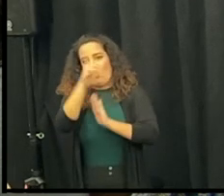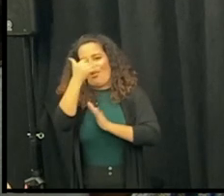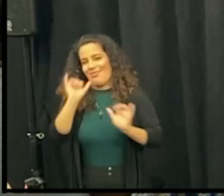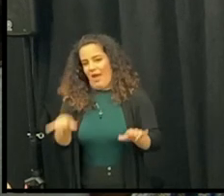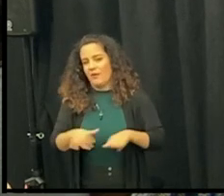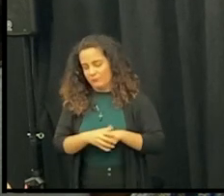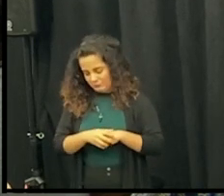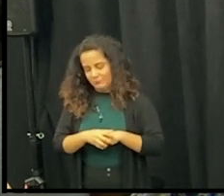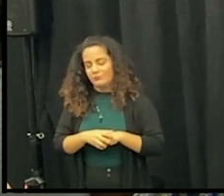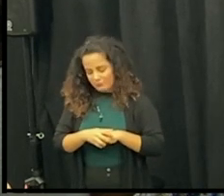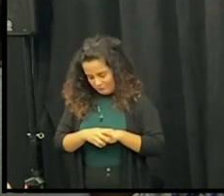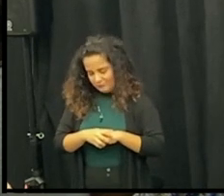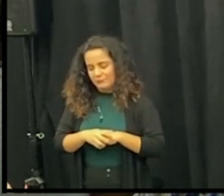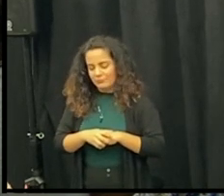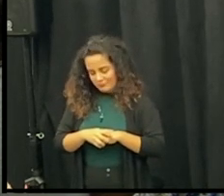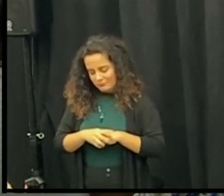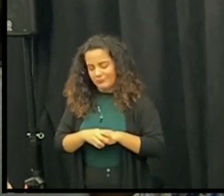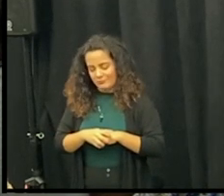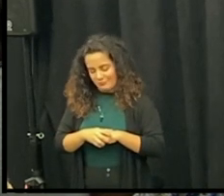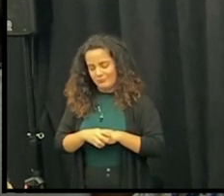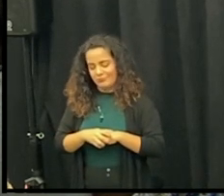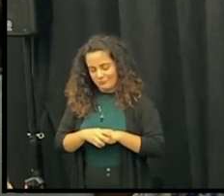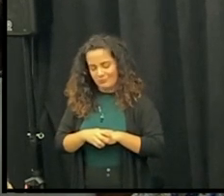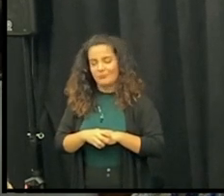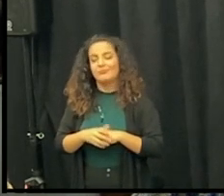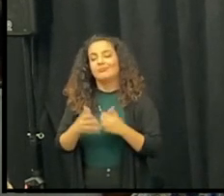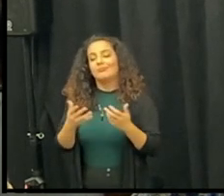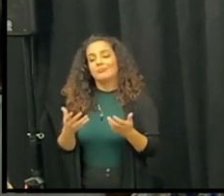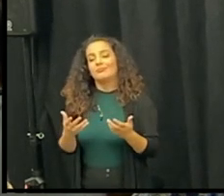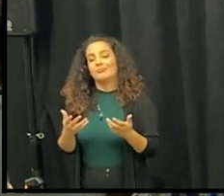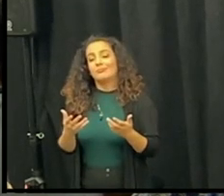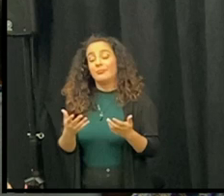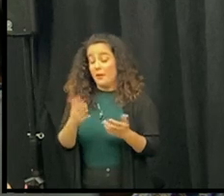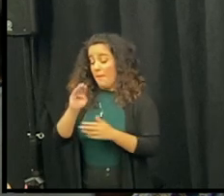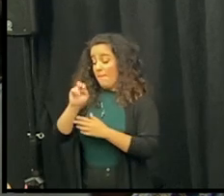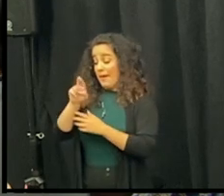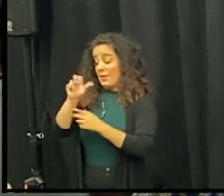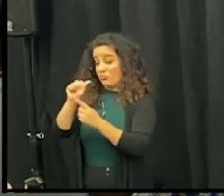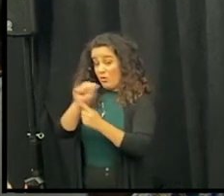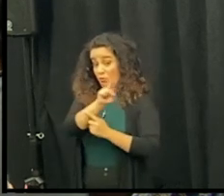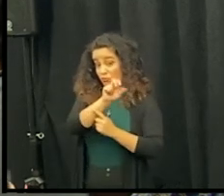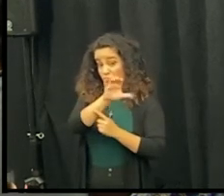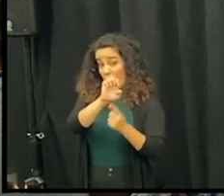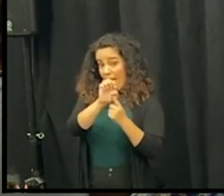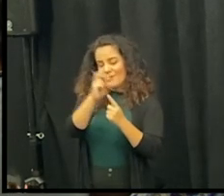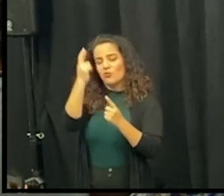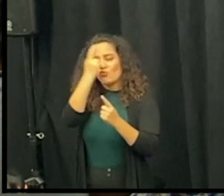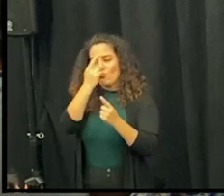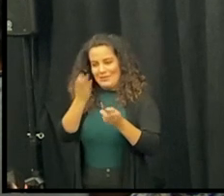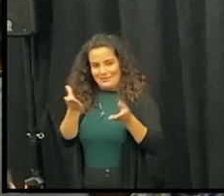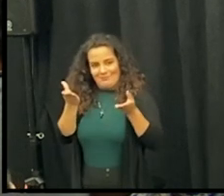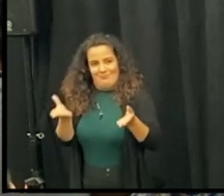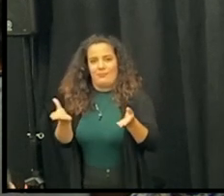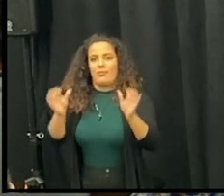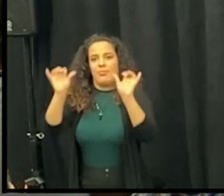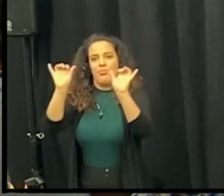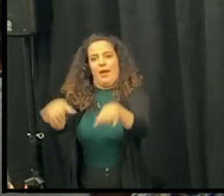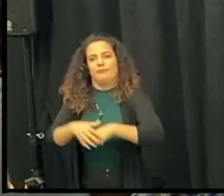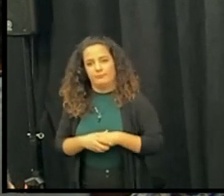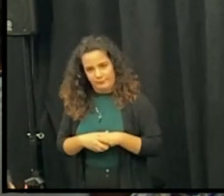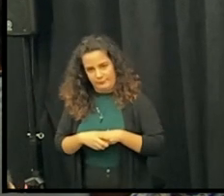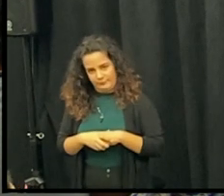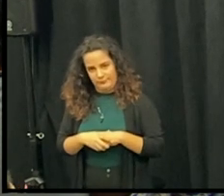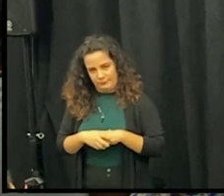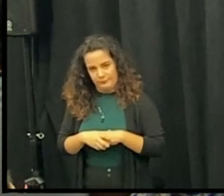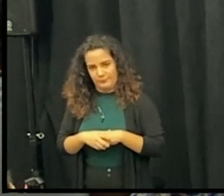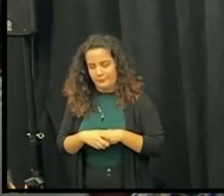think that's what, you know, the introduction of Maestra and Rise in this community is doing. It's